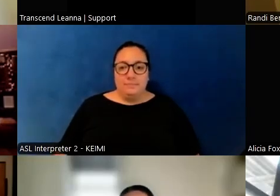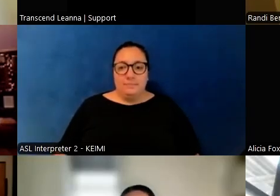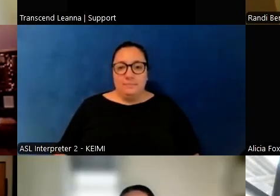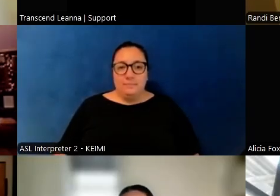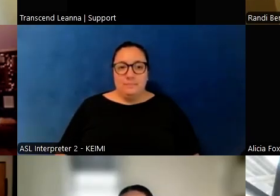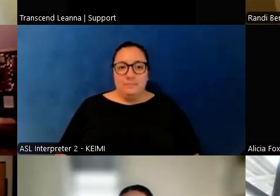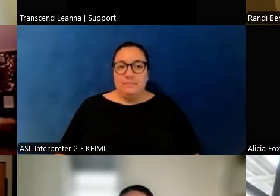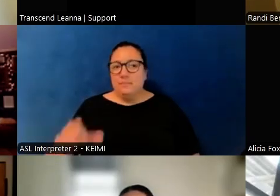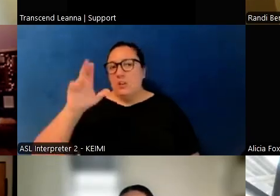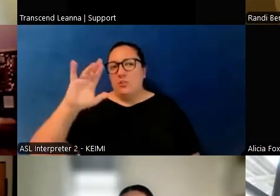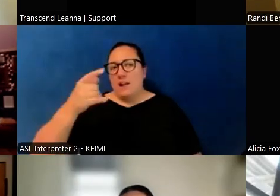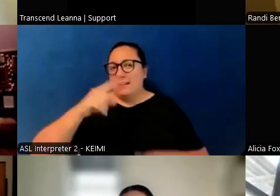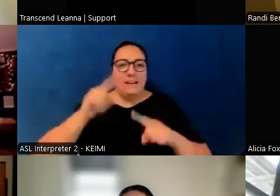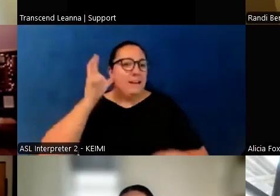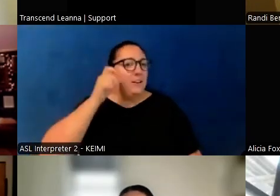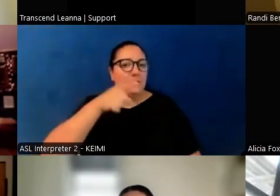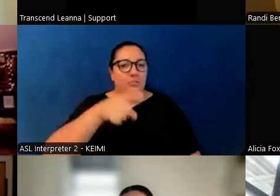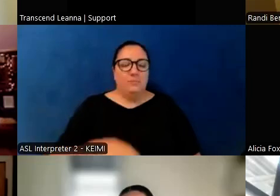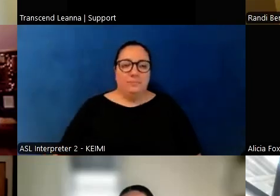Craig, you're muted.